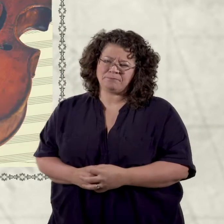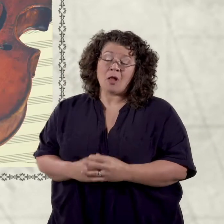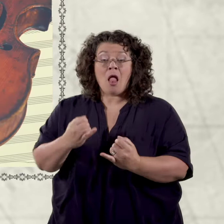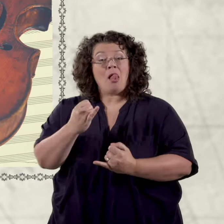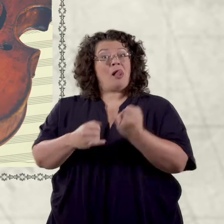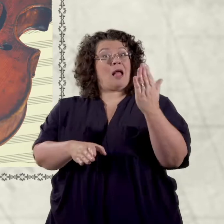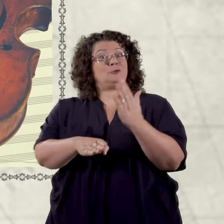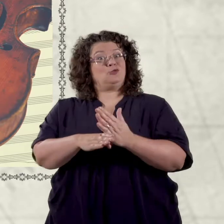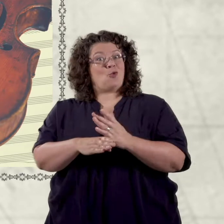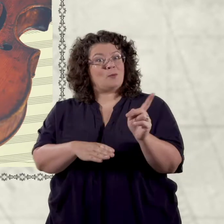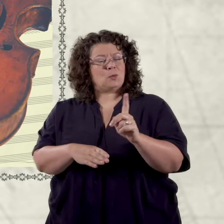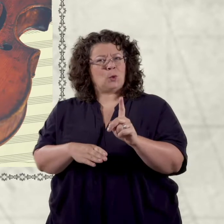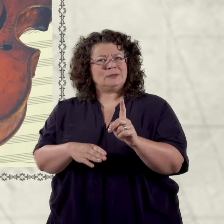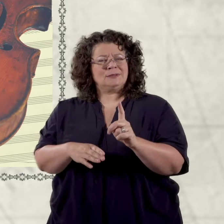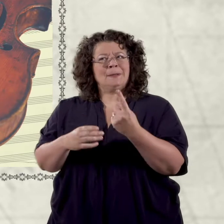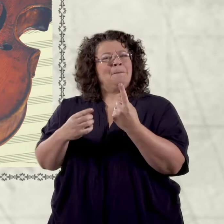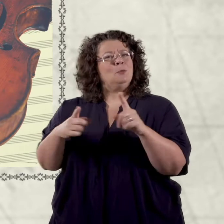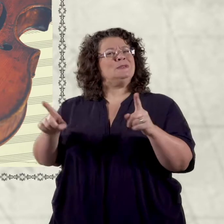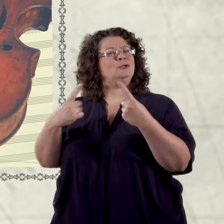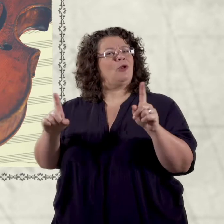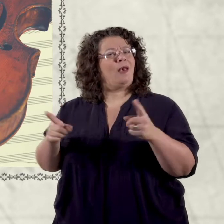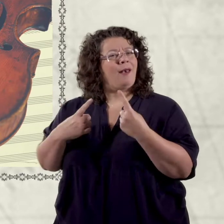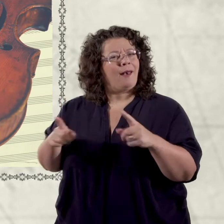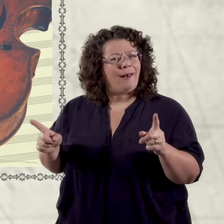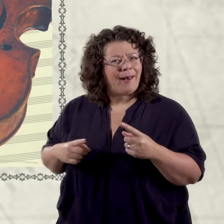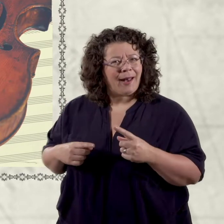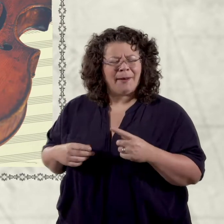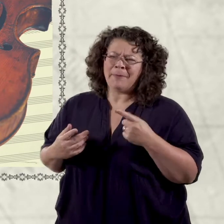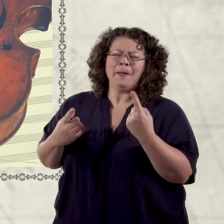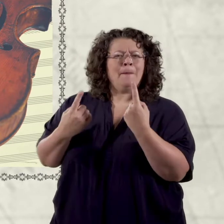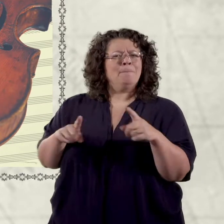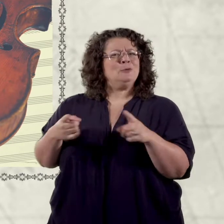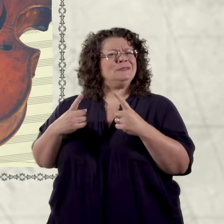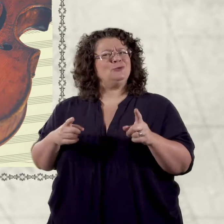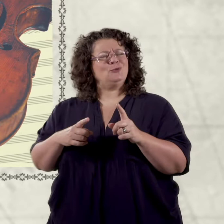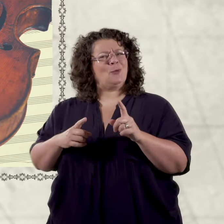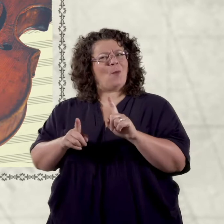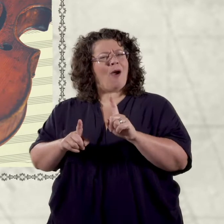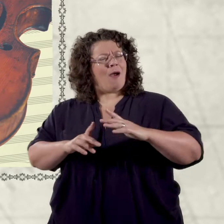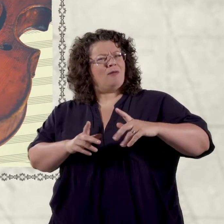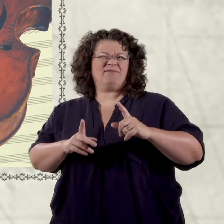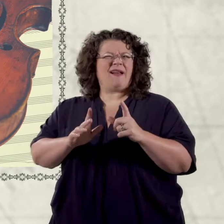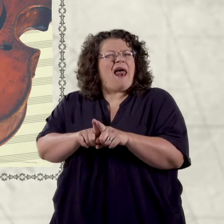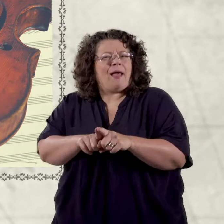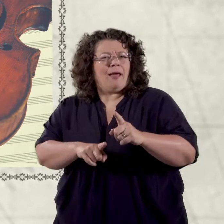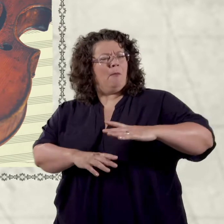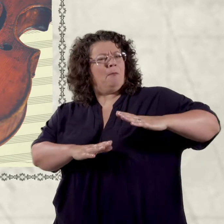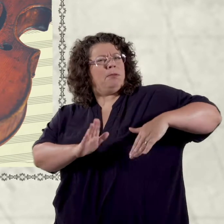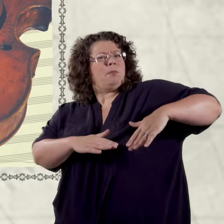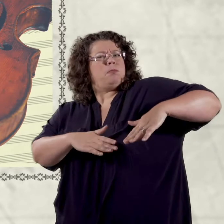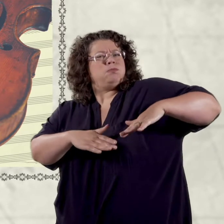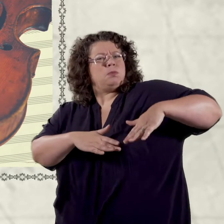now, the last job is that of the musician. Now, the musician would play music on different instruments, something like